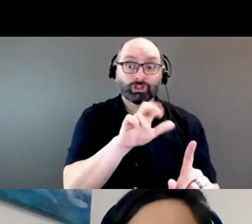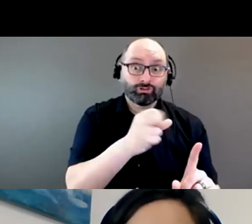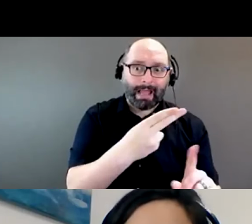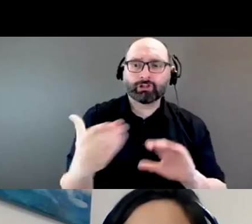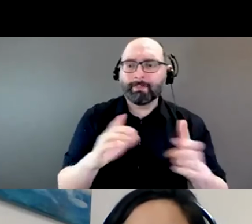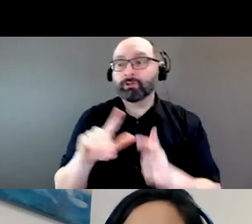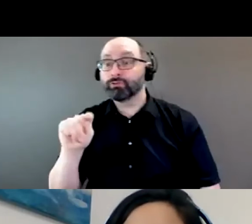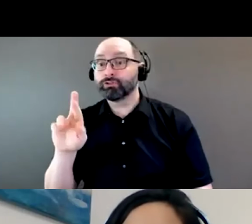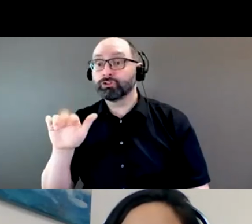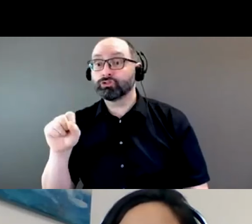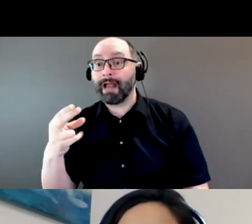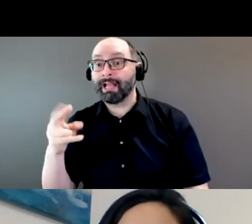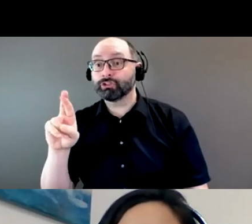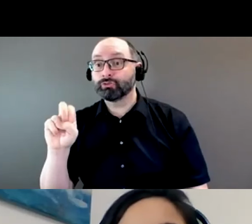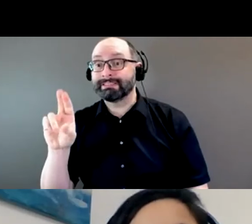understand.